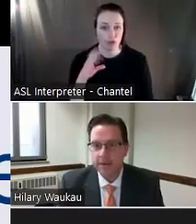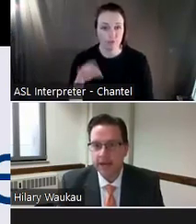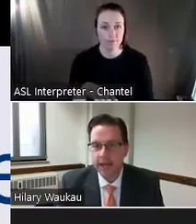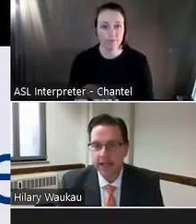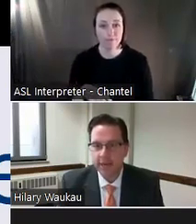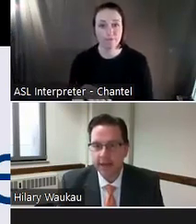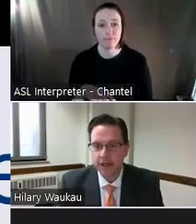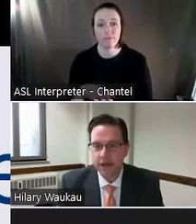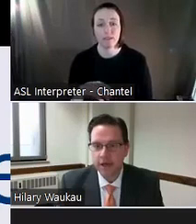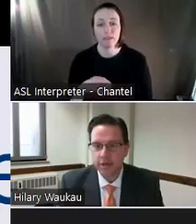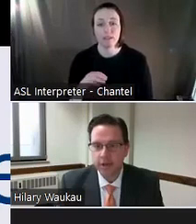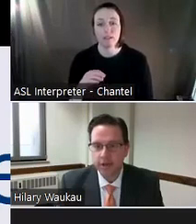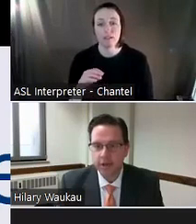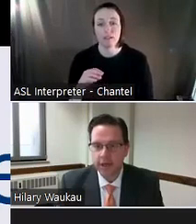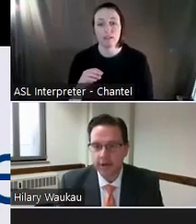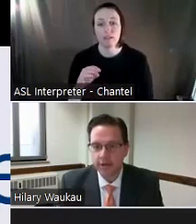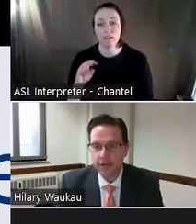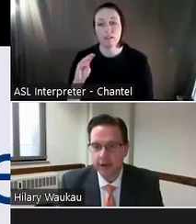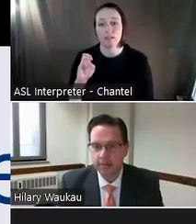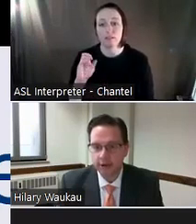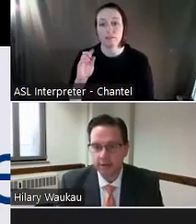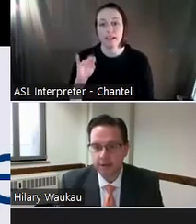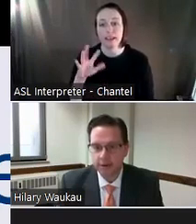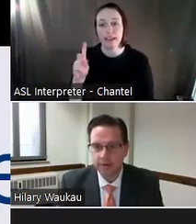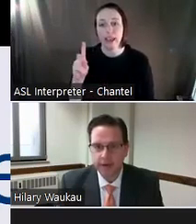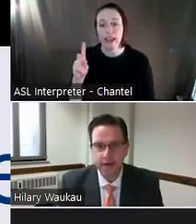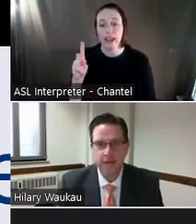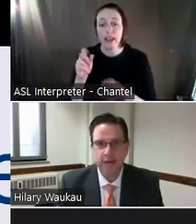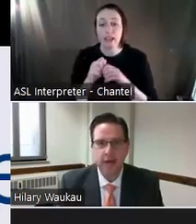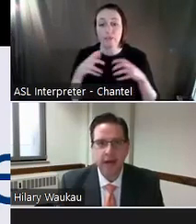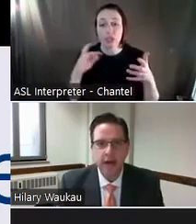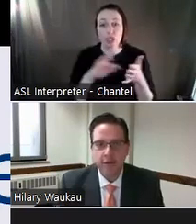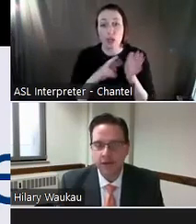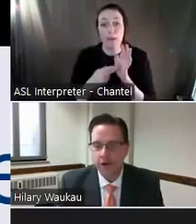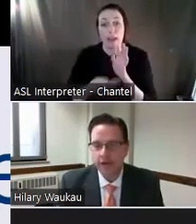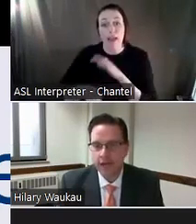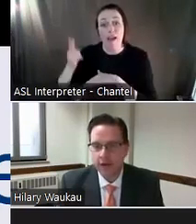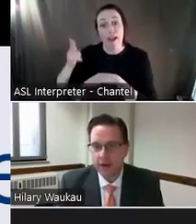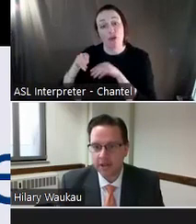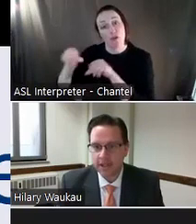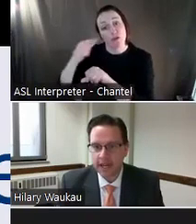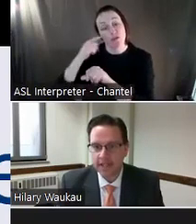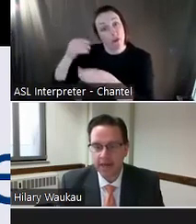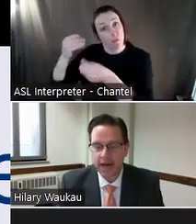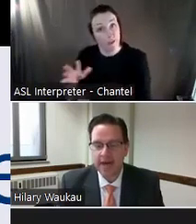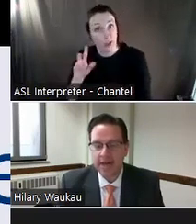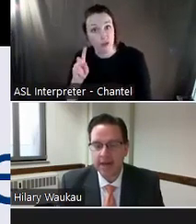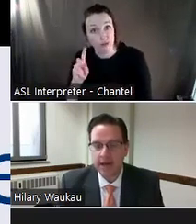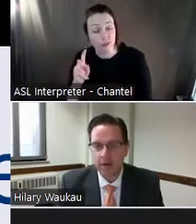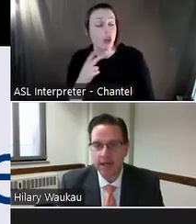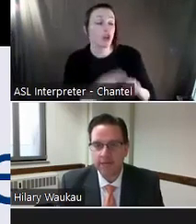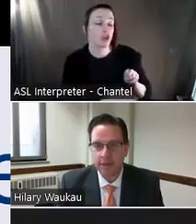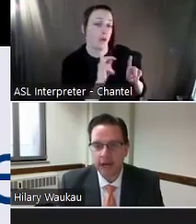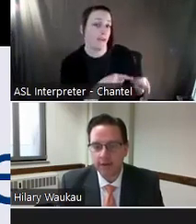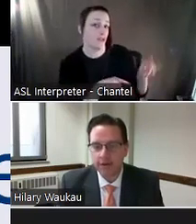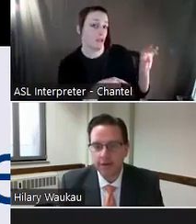Does the Medicaid expansion also include increased reimbursement to providers? The short answer to that question is yes, but Andy, I